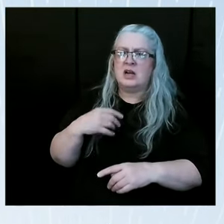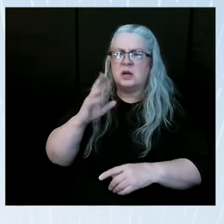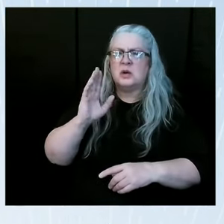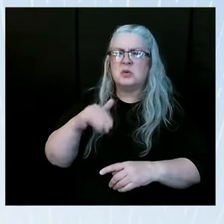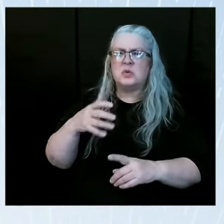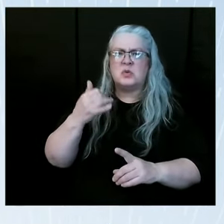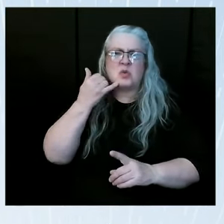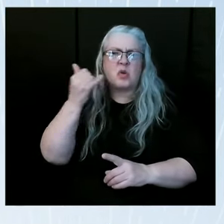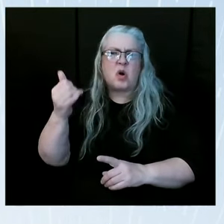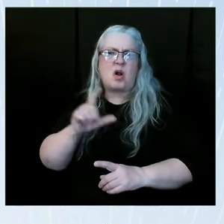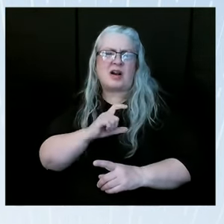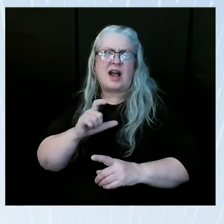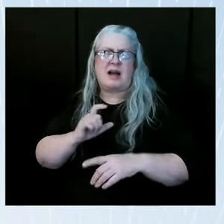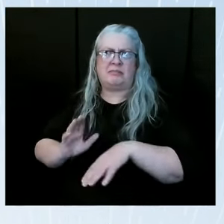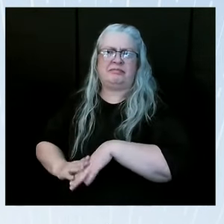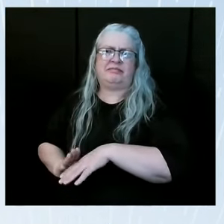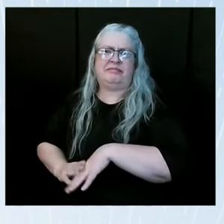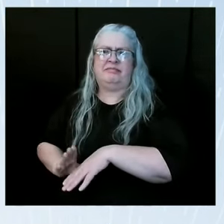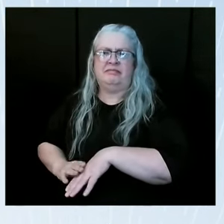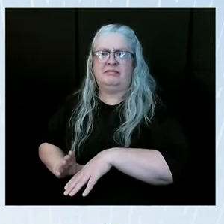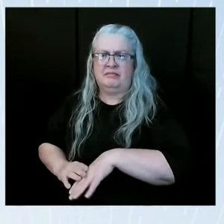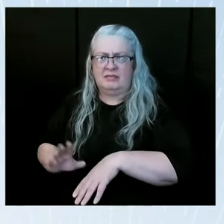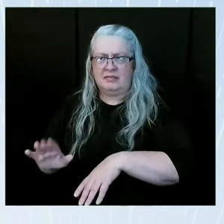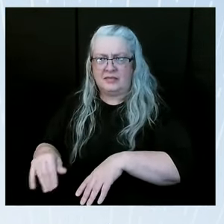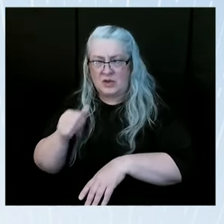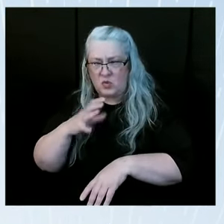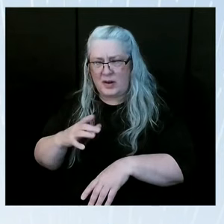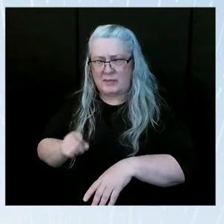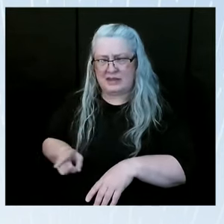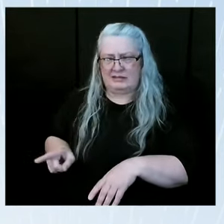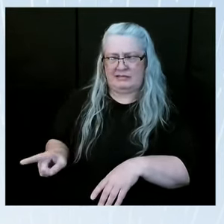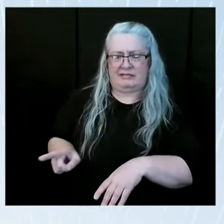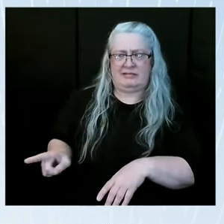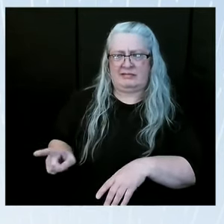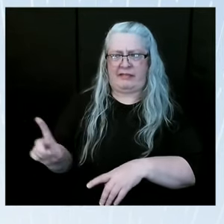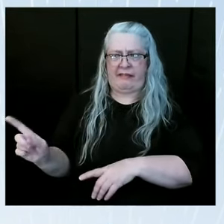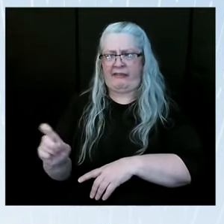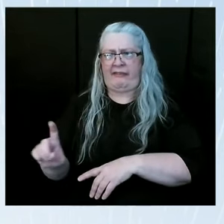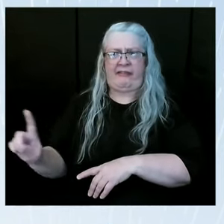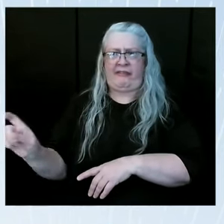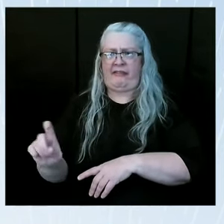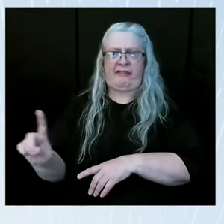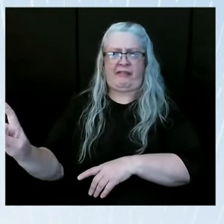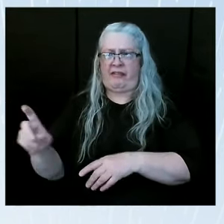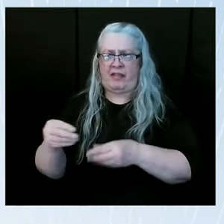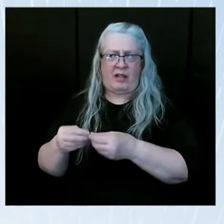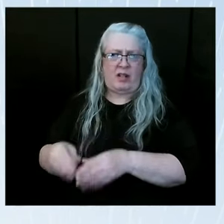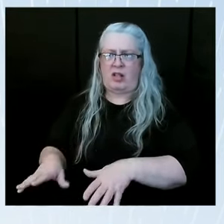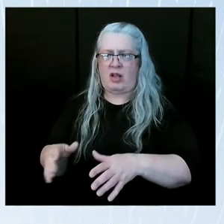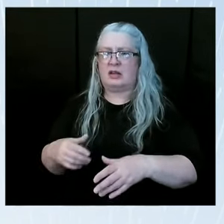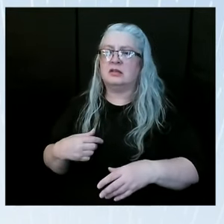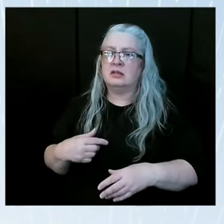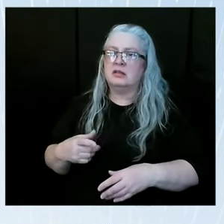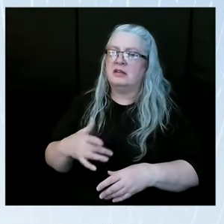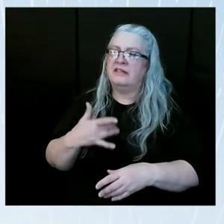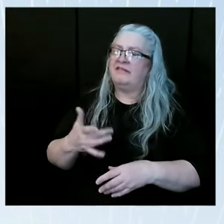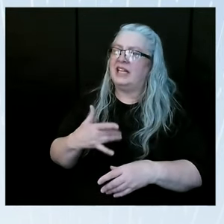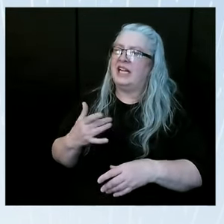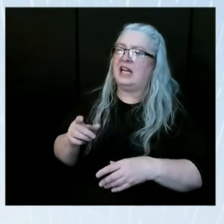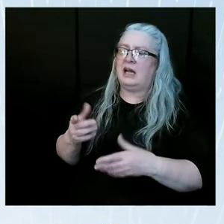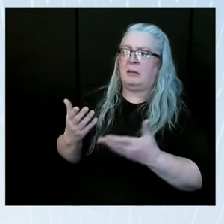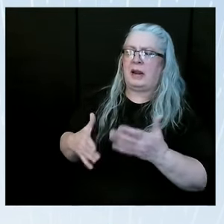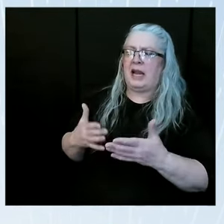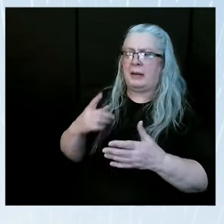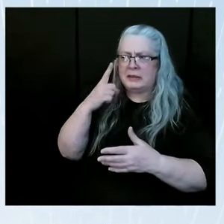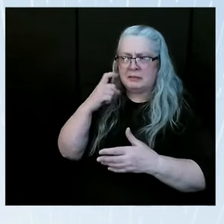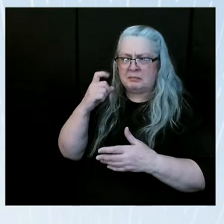unusually disoriented individual in the lobby of a hotel where normally people know where they are coming from and going to.